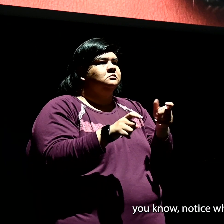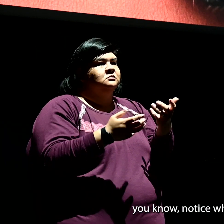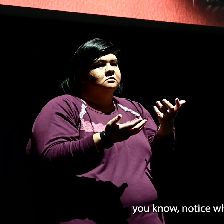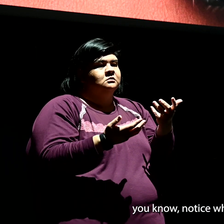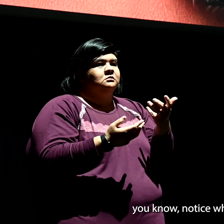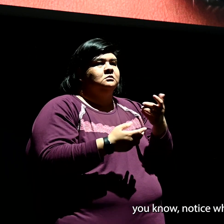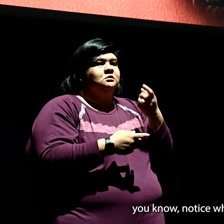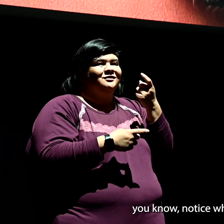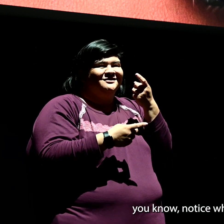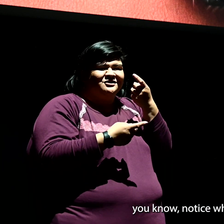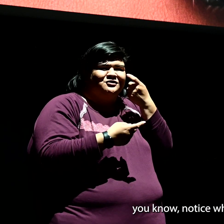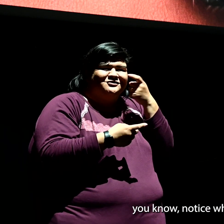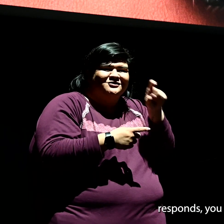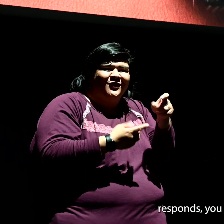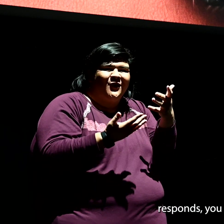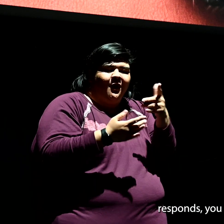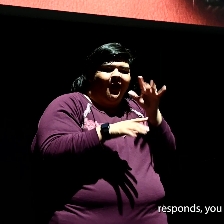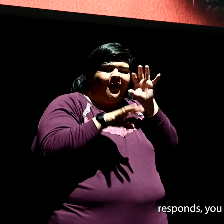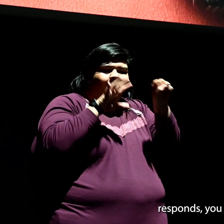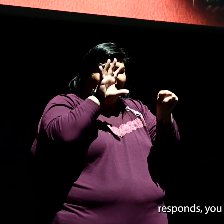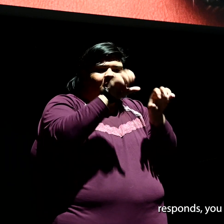you know, notice what you're noticing.